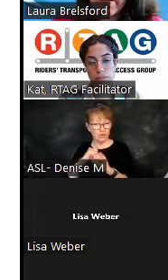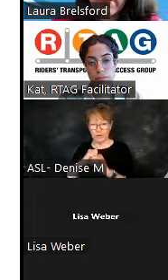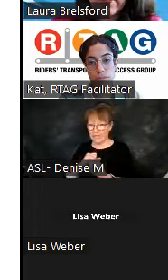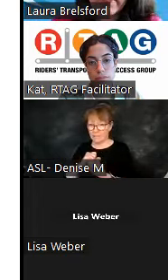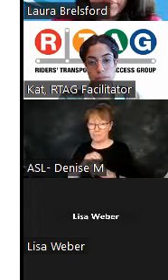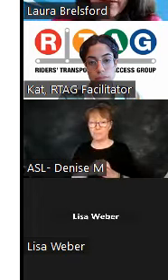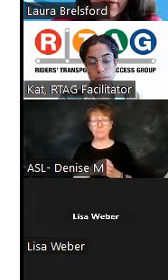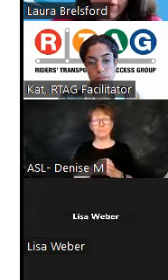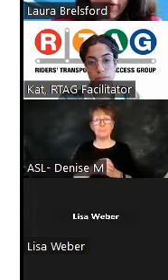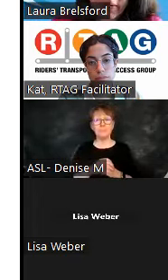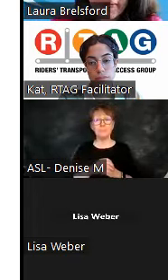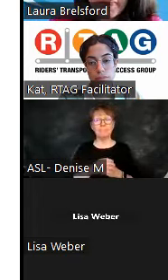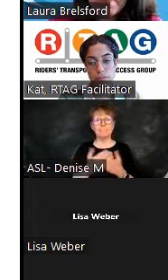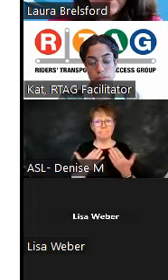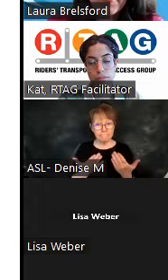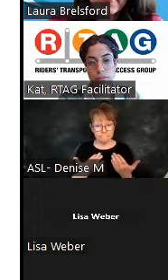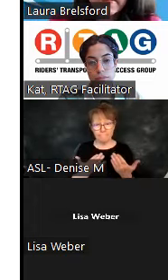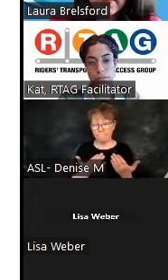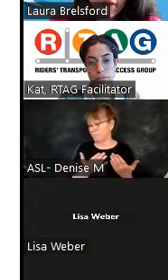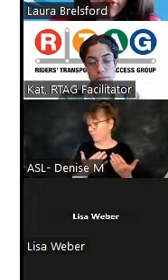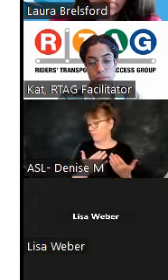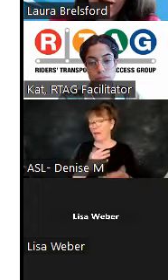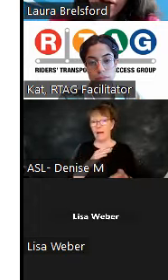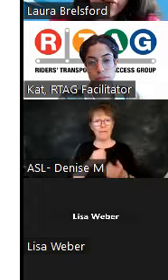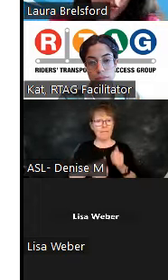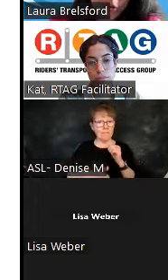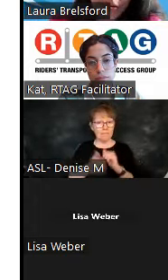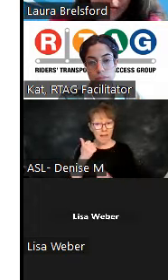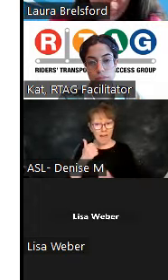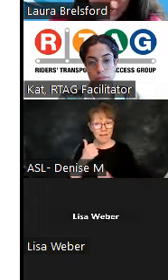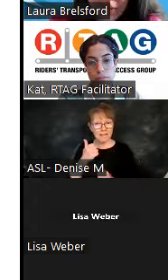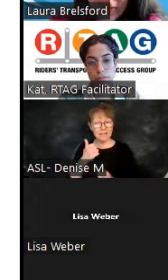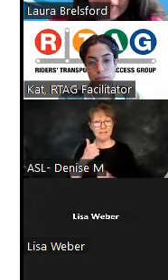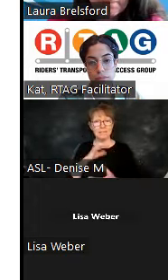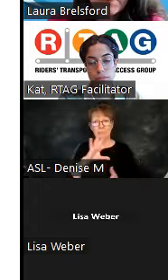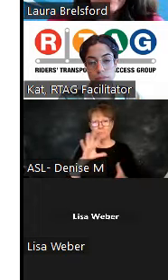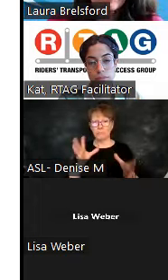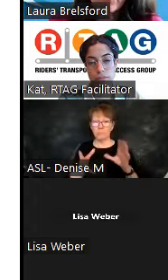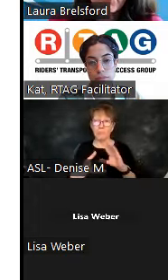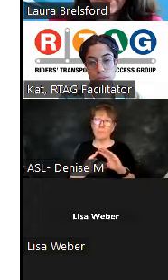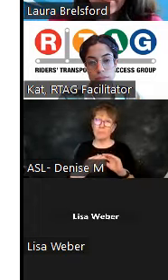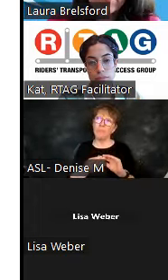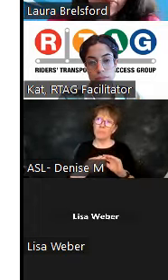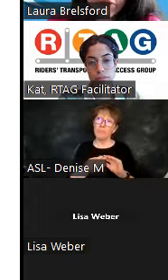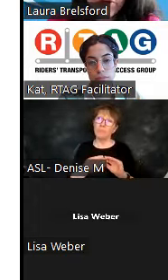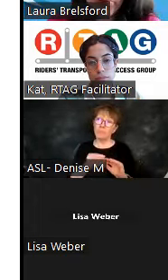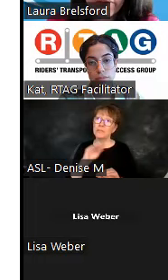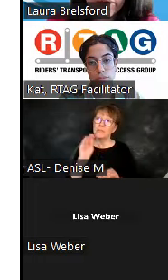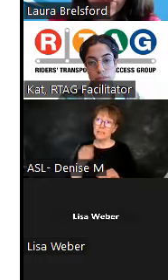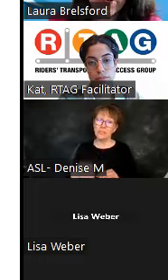majority of our subway network is covered by security cameras. So